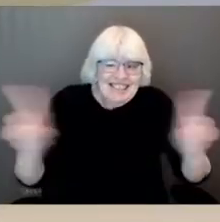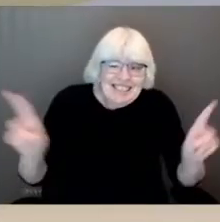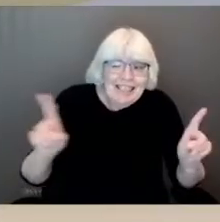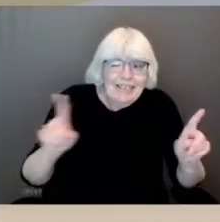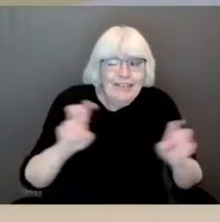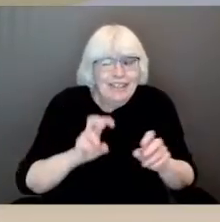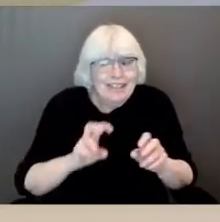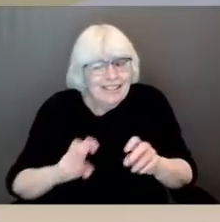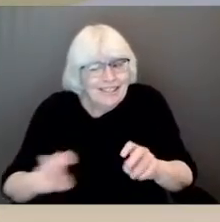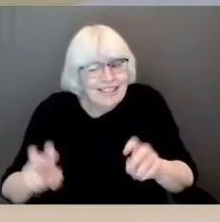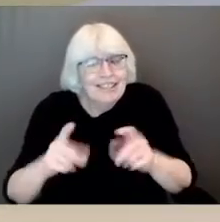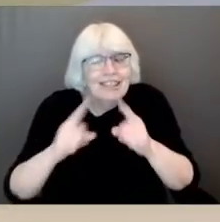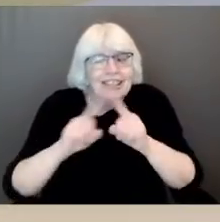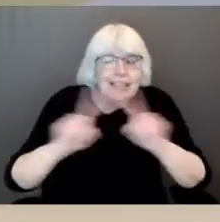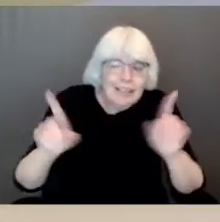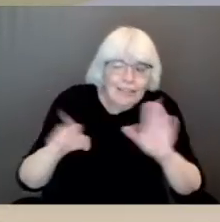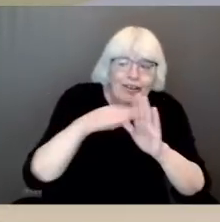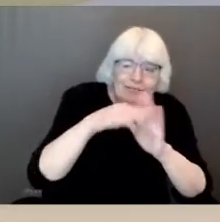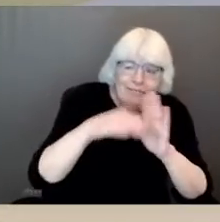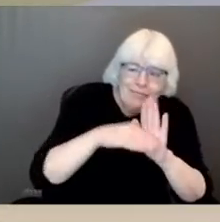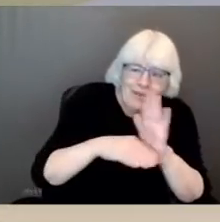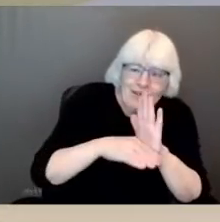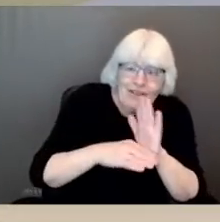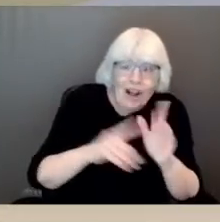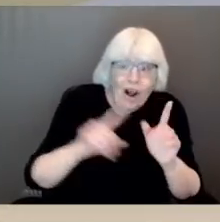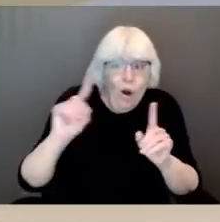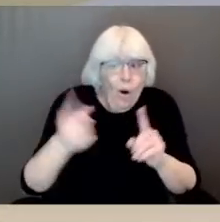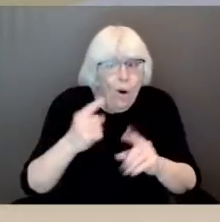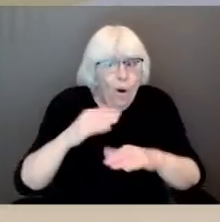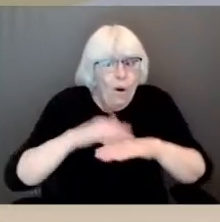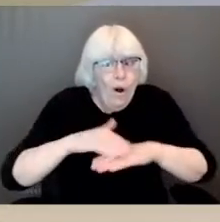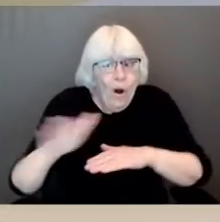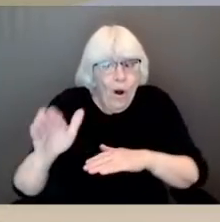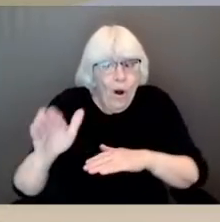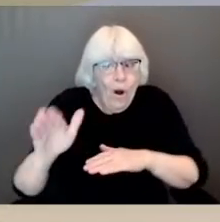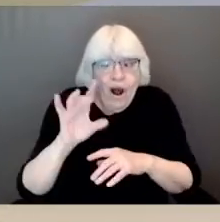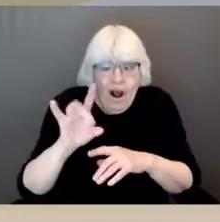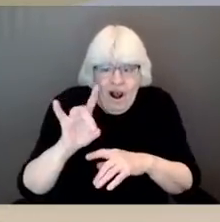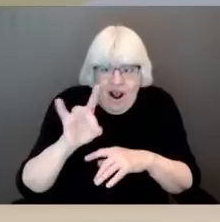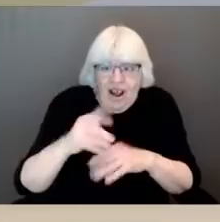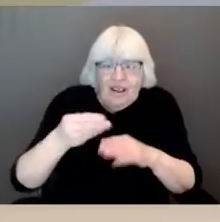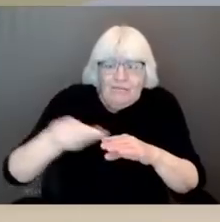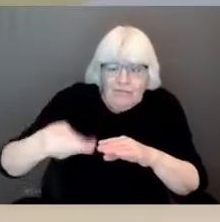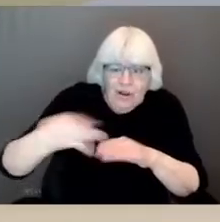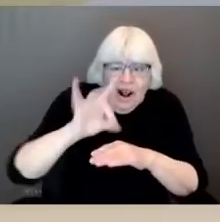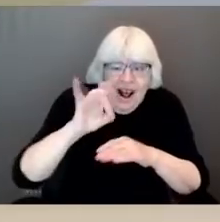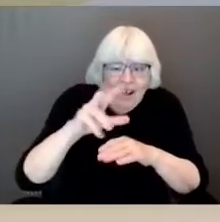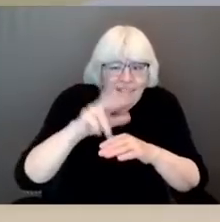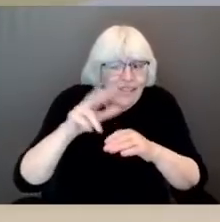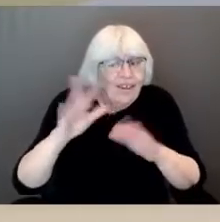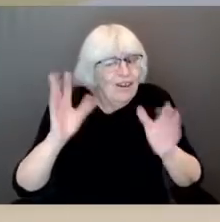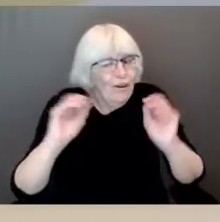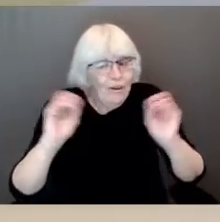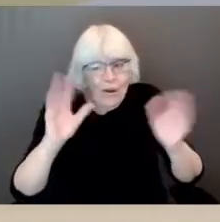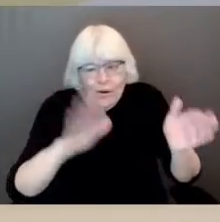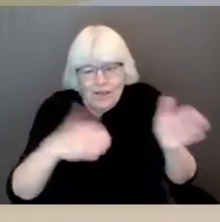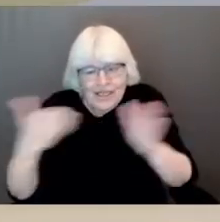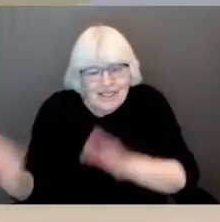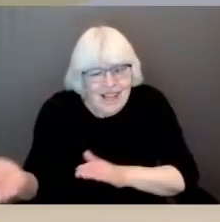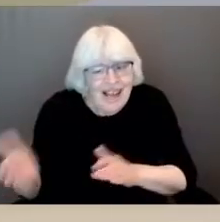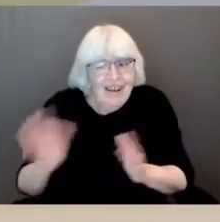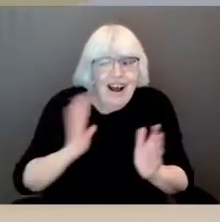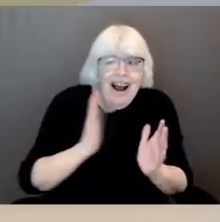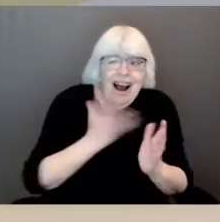over 300 cases, we've had no COVID-related deaths. And to date, our loved ones in long-term care and community care have been spared